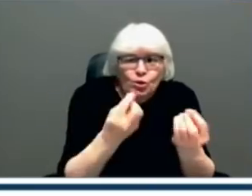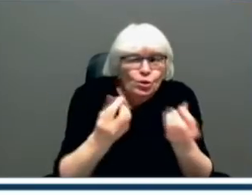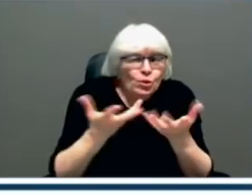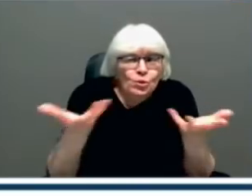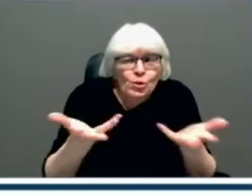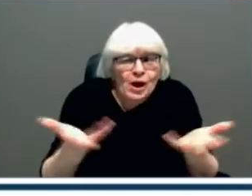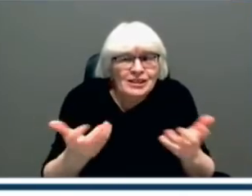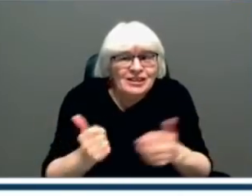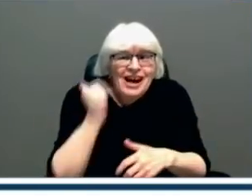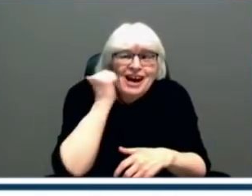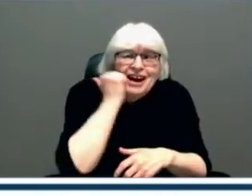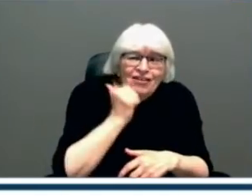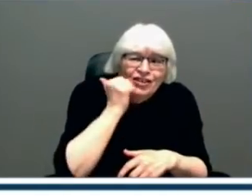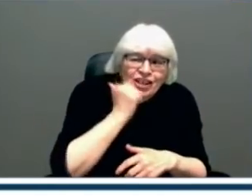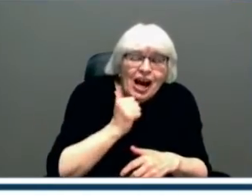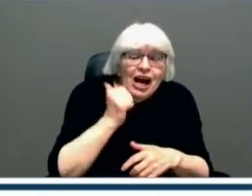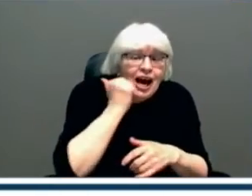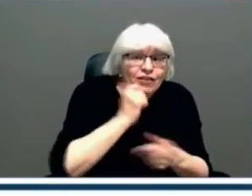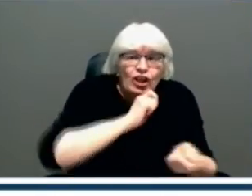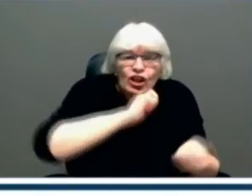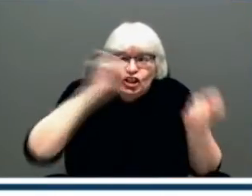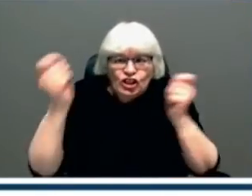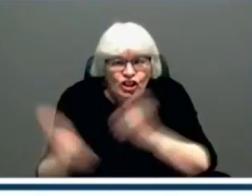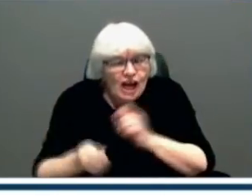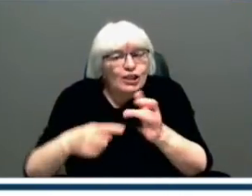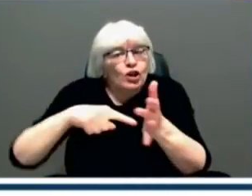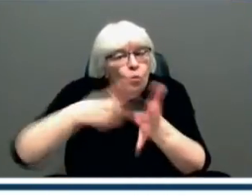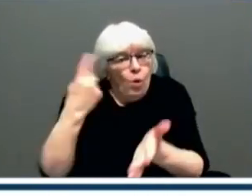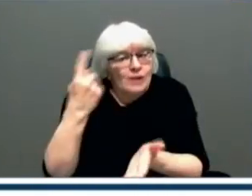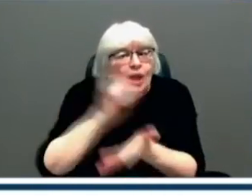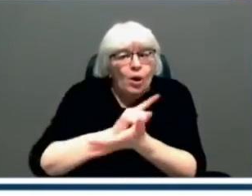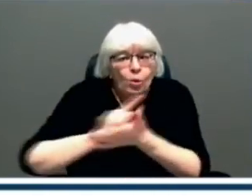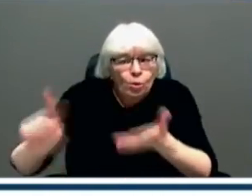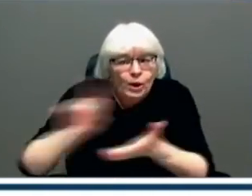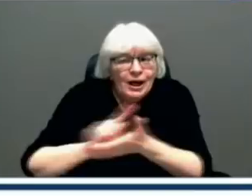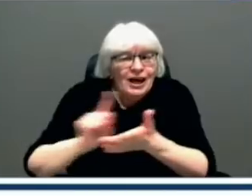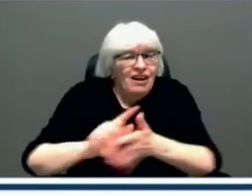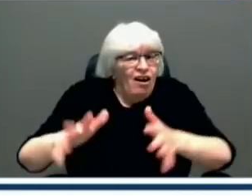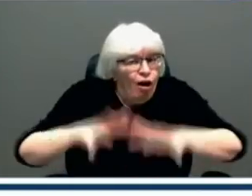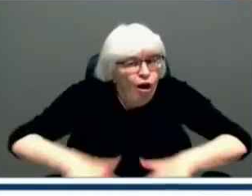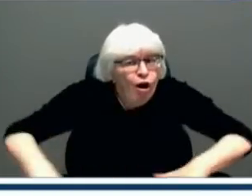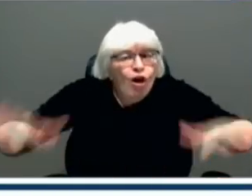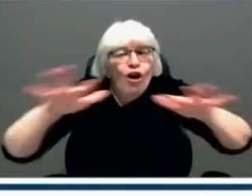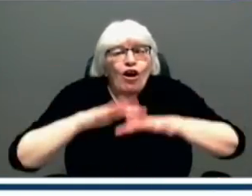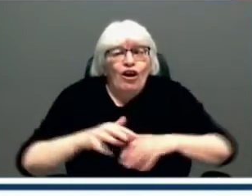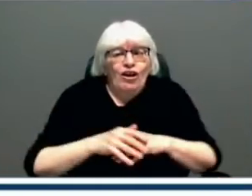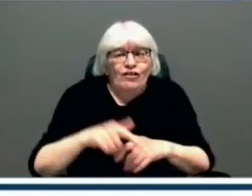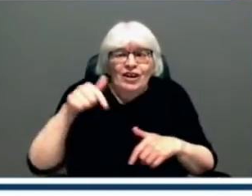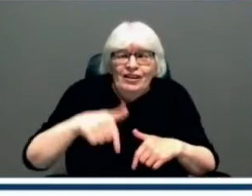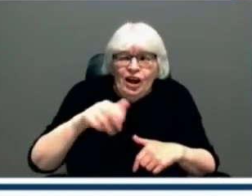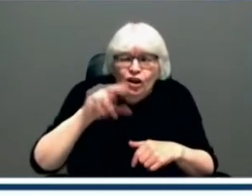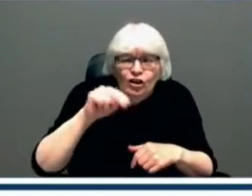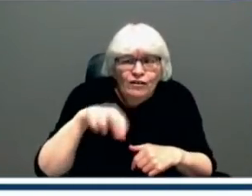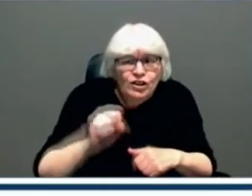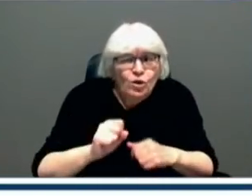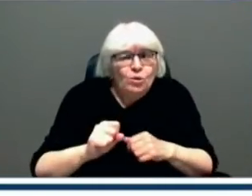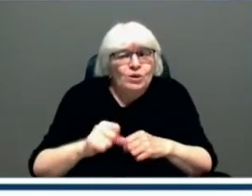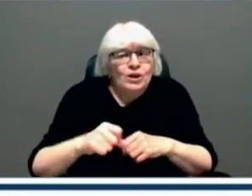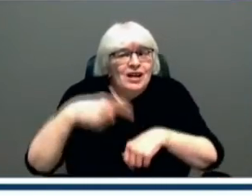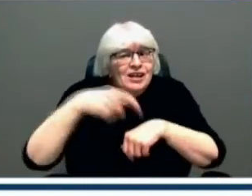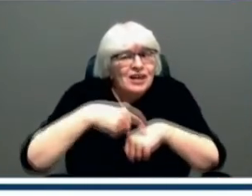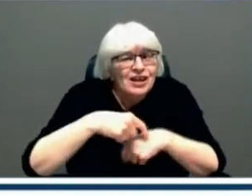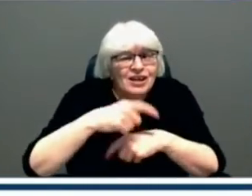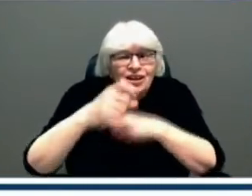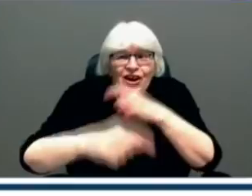is happening everywhere in our province, as well as other provinces and other jurisdictions around the world, not just in Nova